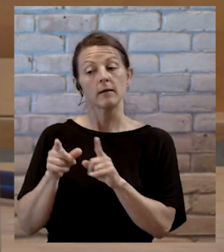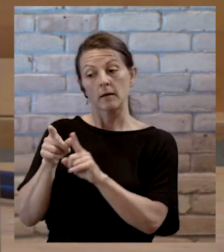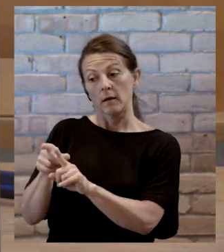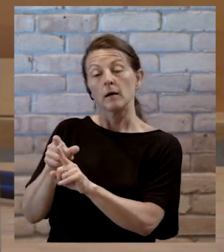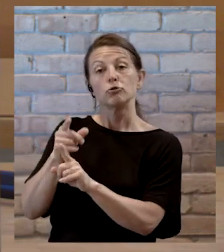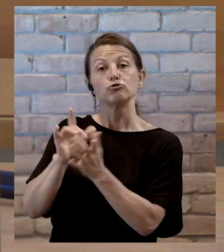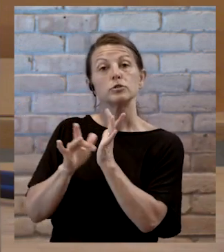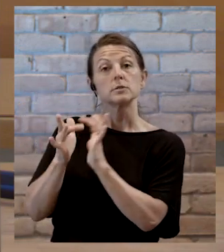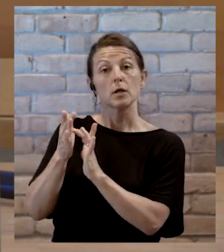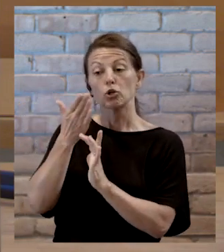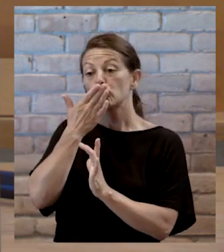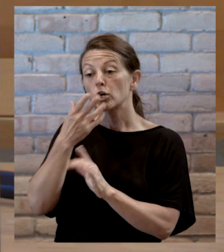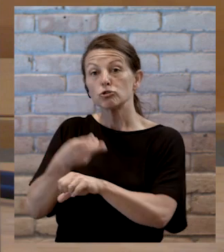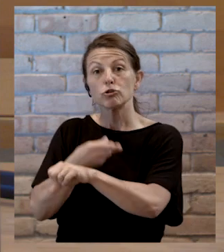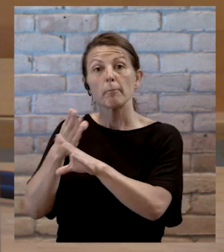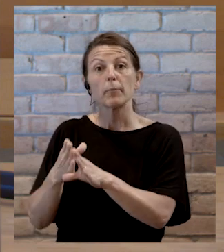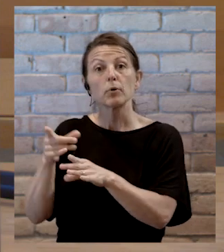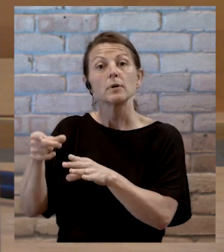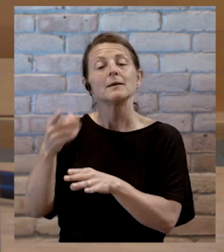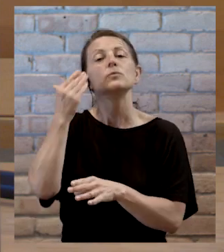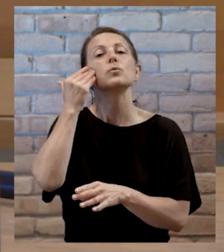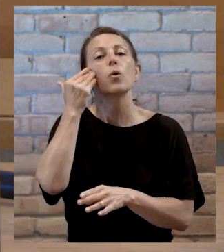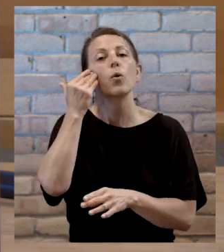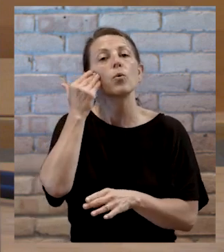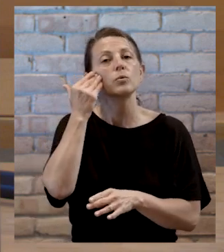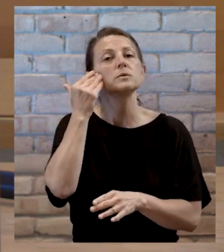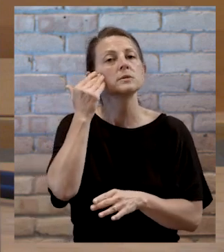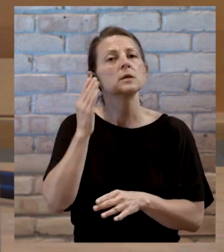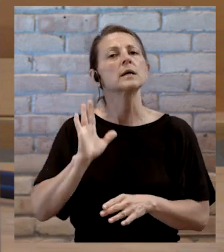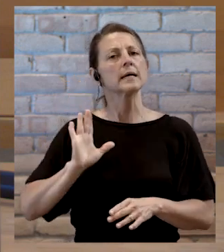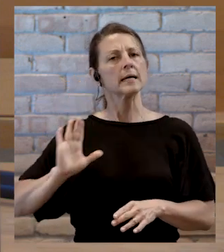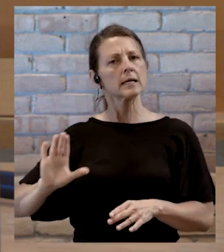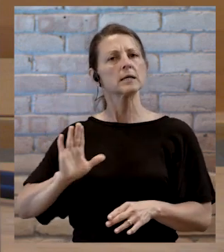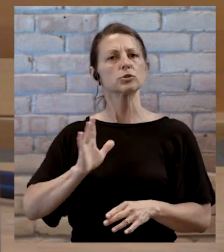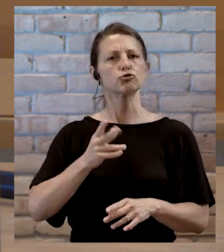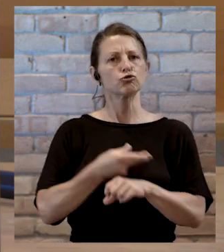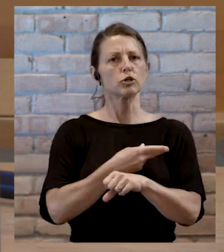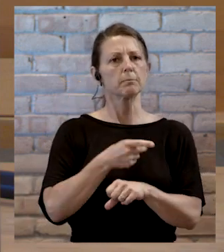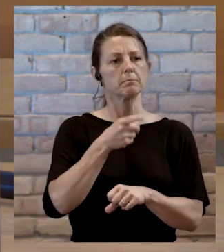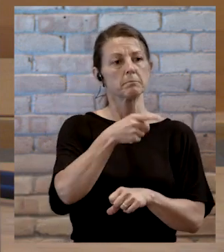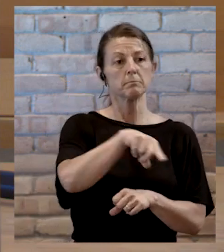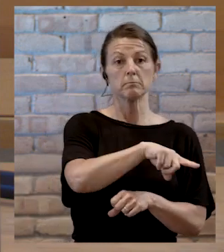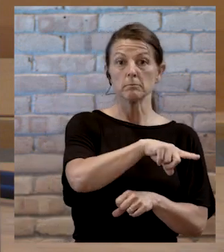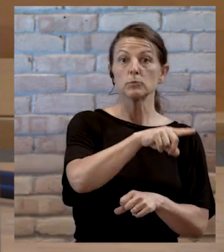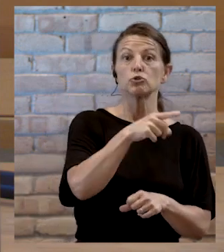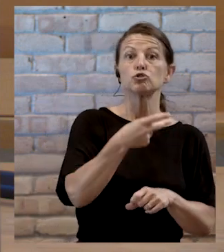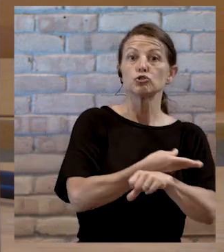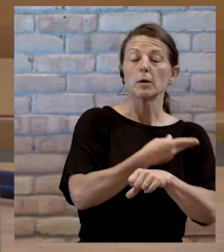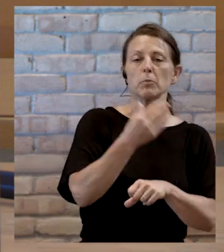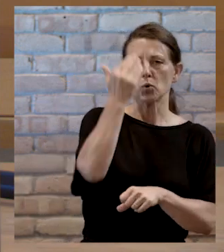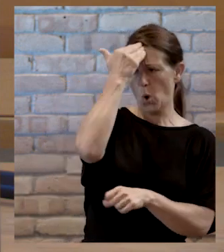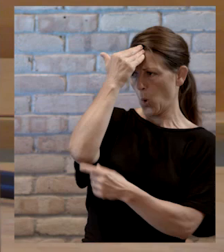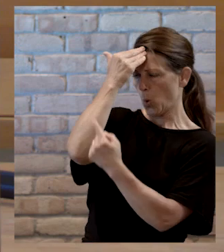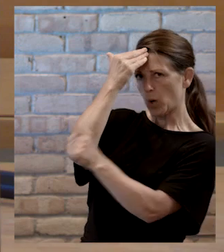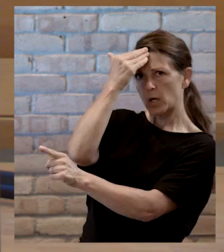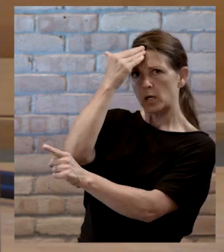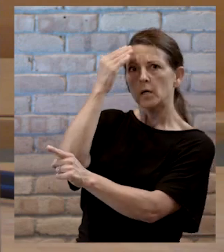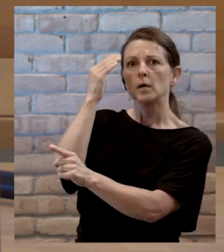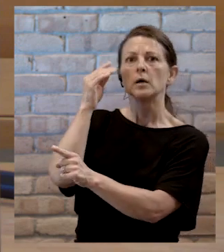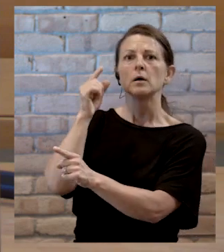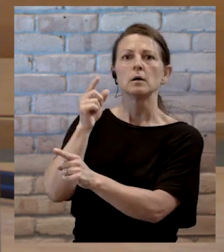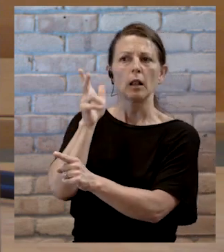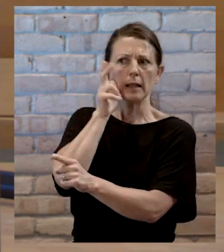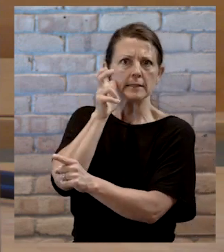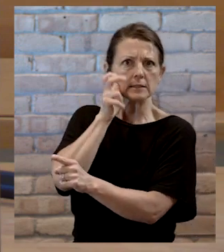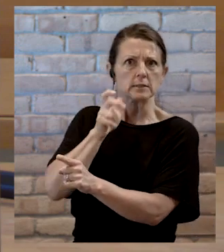shepherd, Jesus knows his sheep. His sheep know him. They listen to his